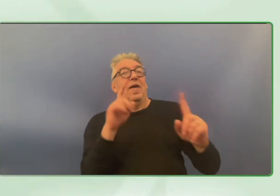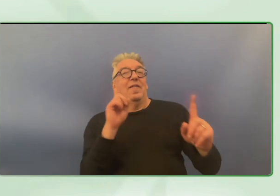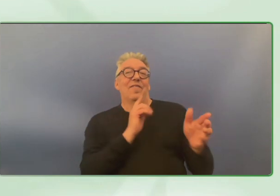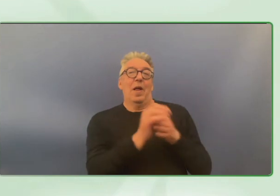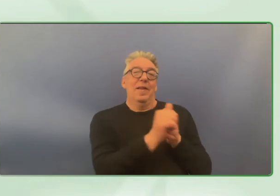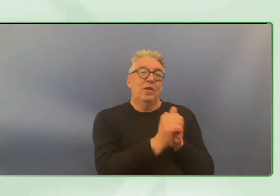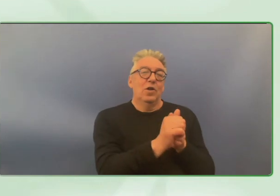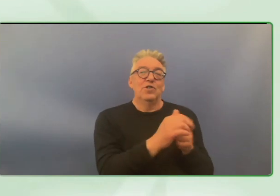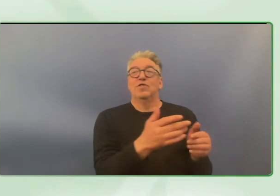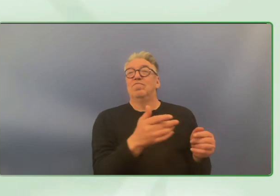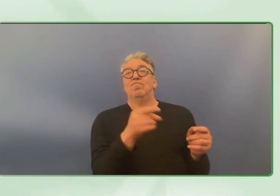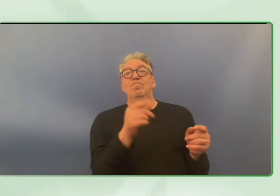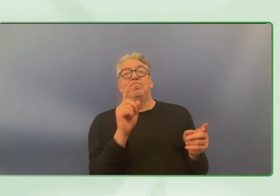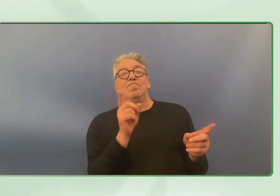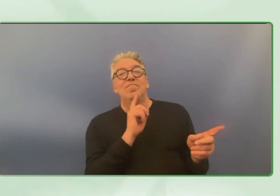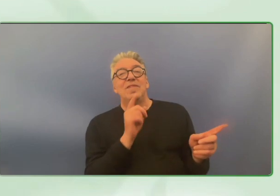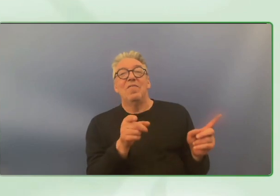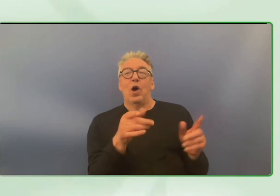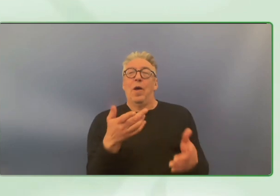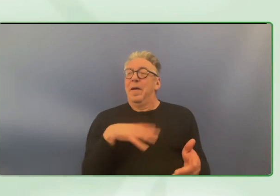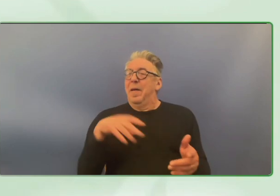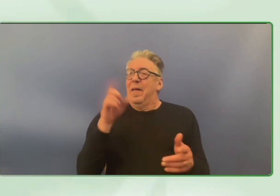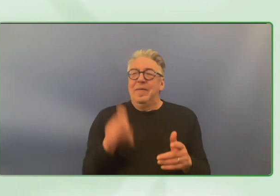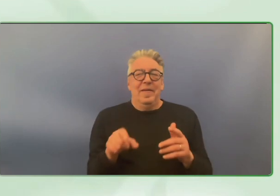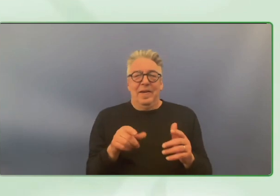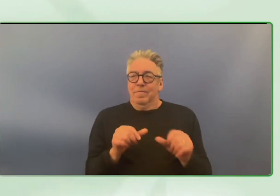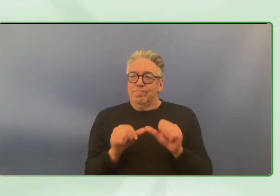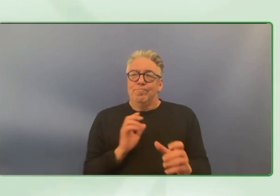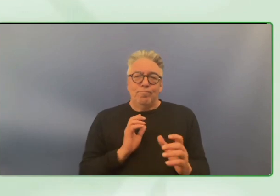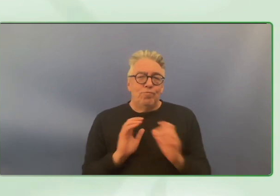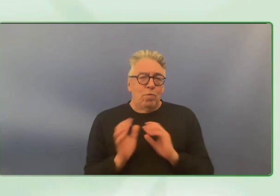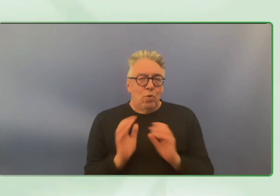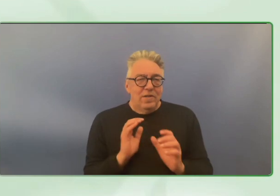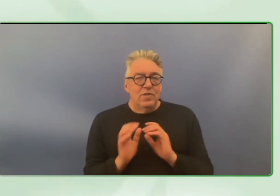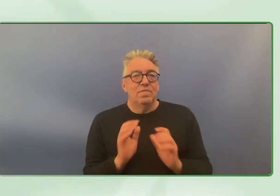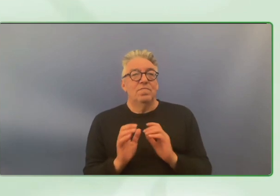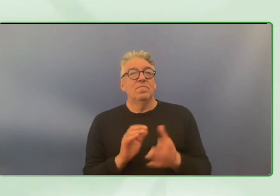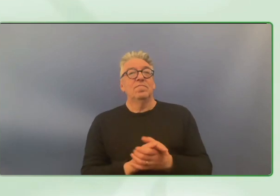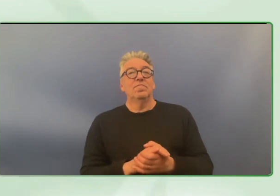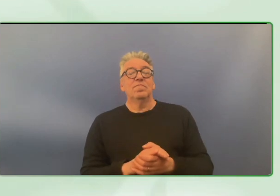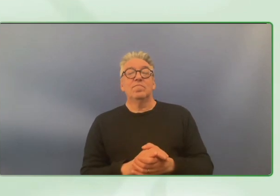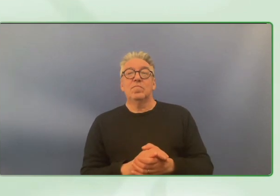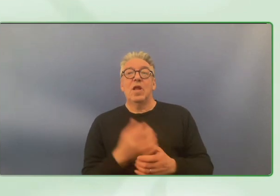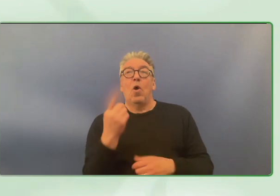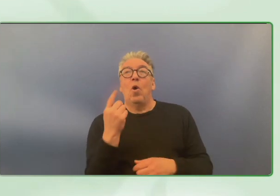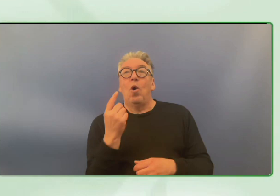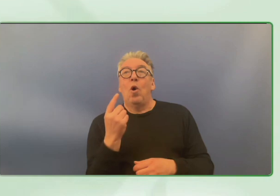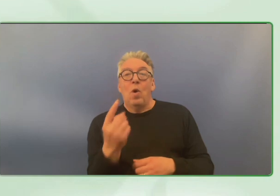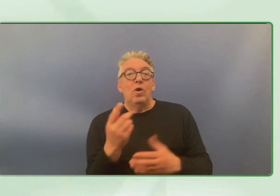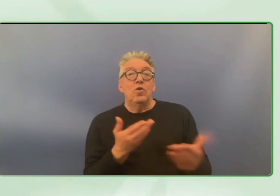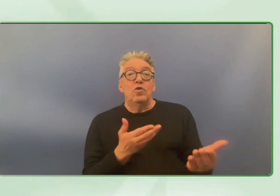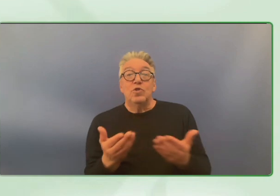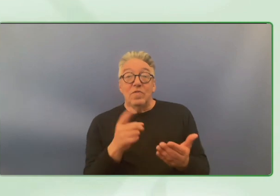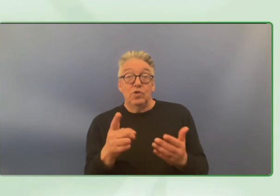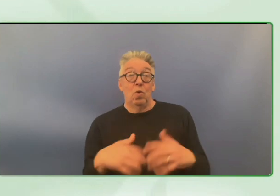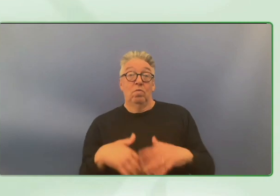persons who need to be in communication on a constant basis. And one of the services is a call center where people